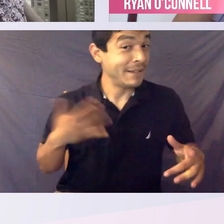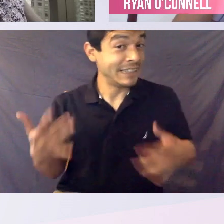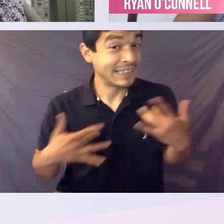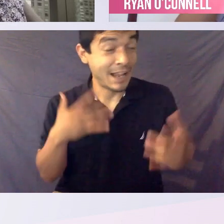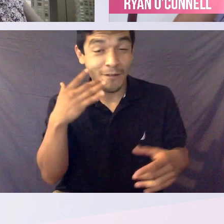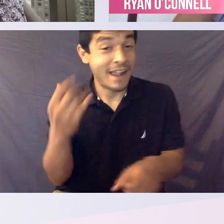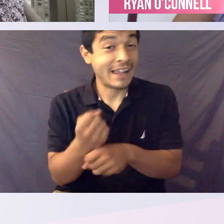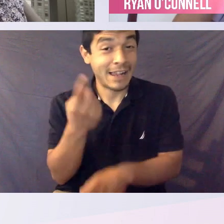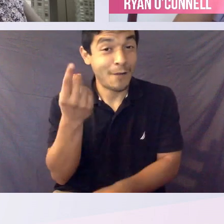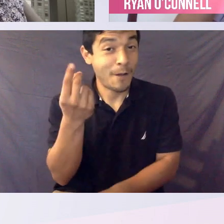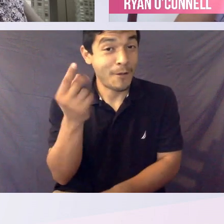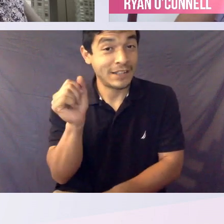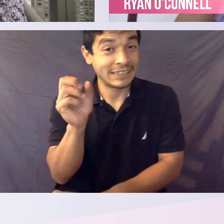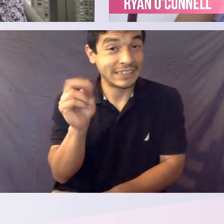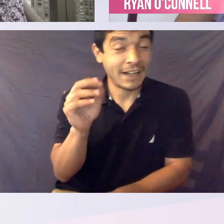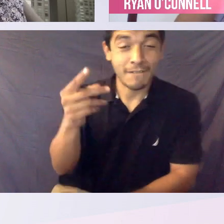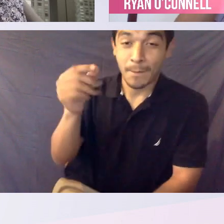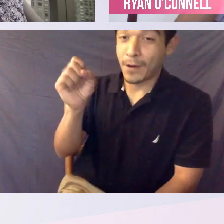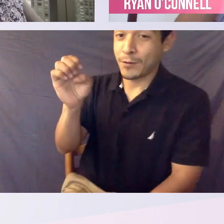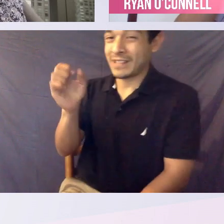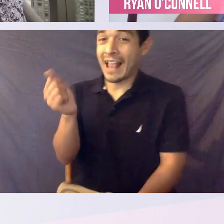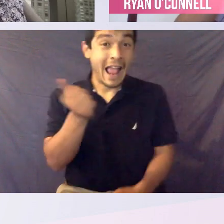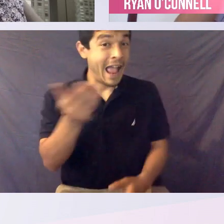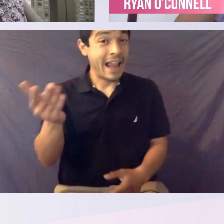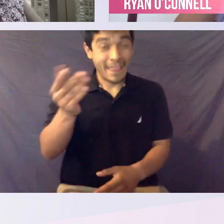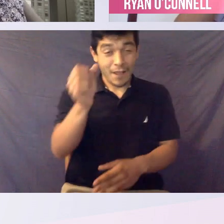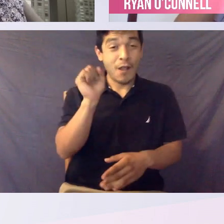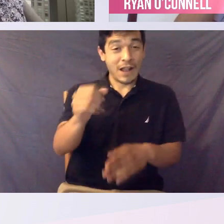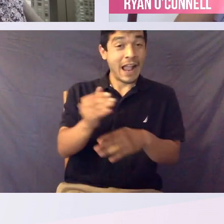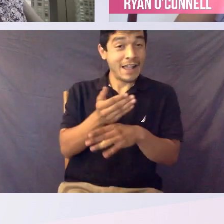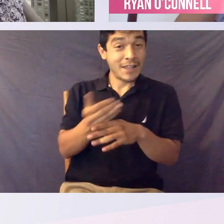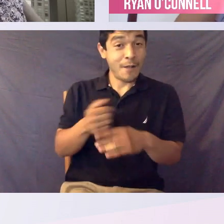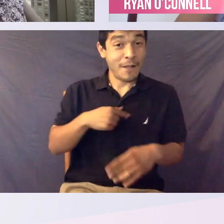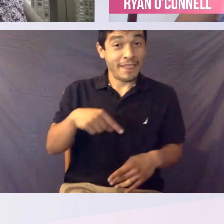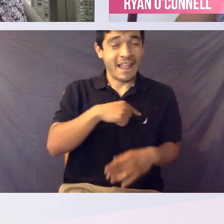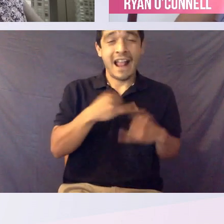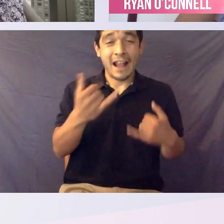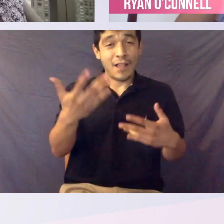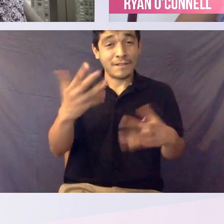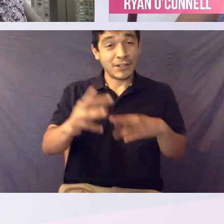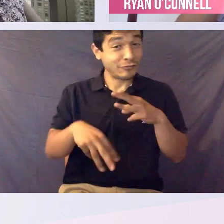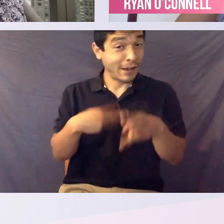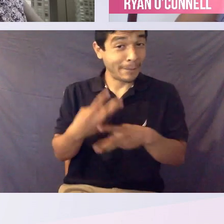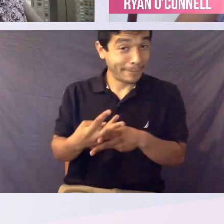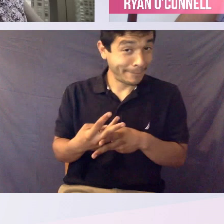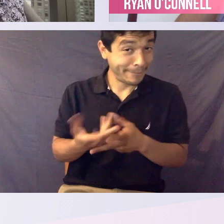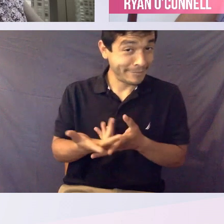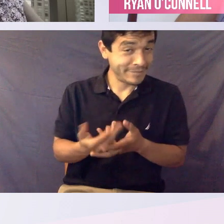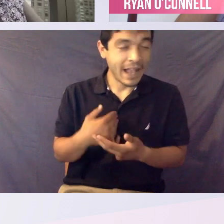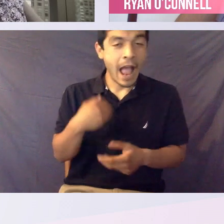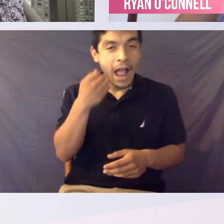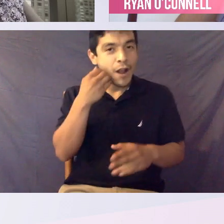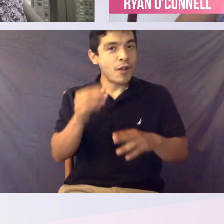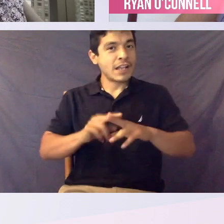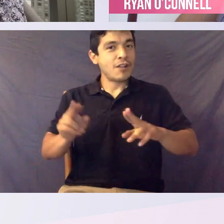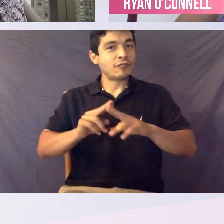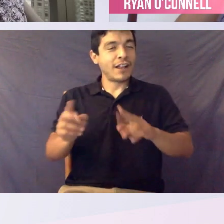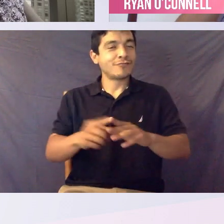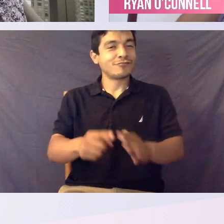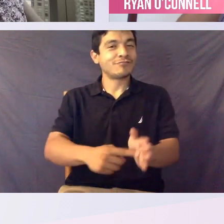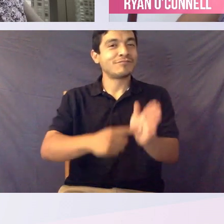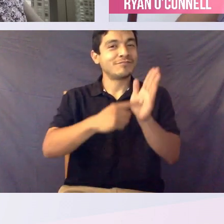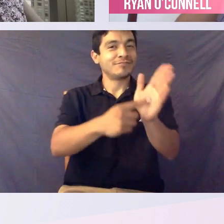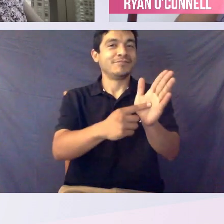more season of Pose. Anything you can share with us now that you've wrapped? I know you're getting ready for the big premiere too. How